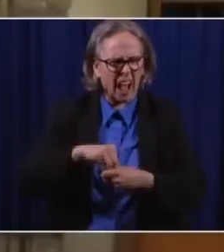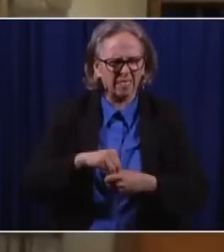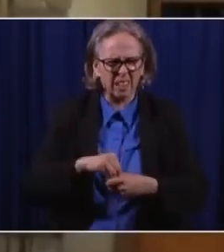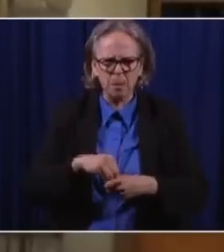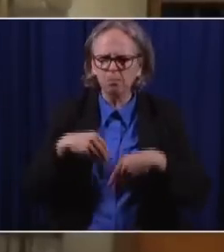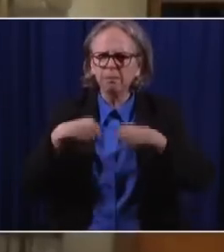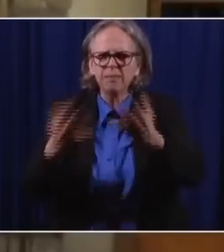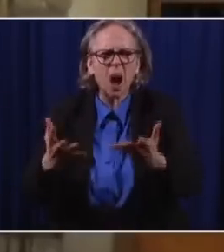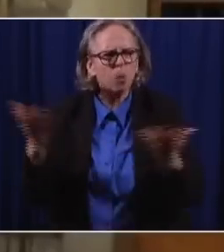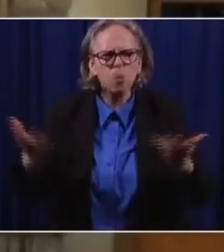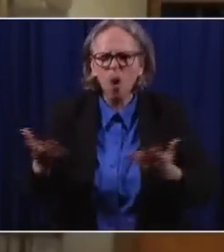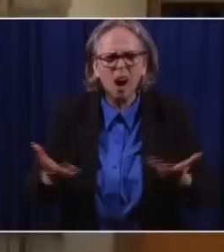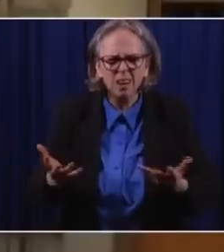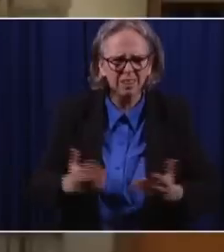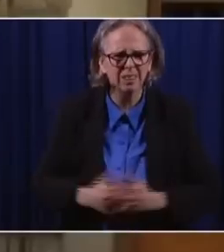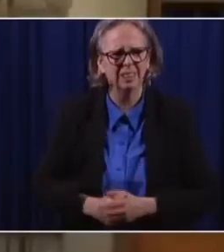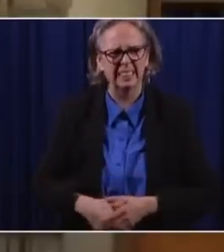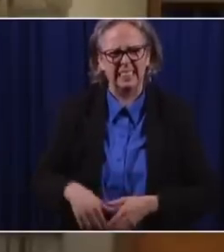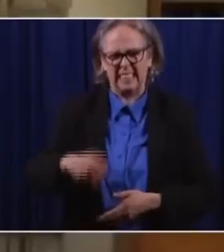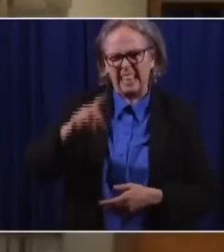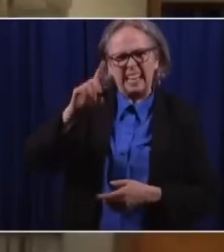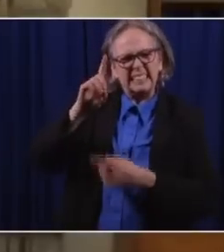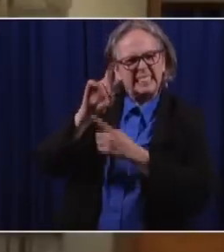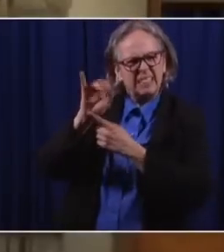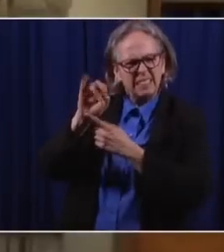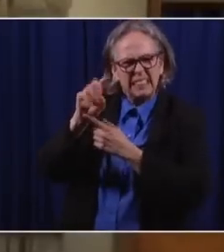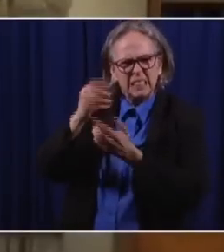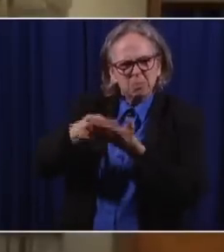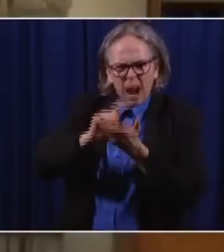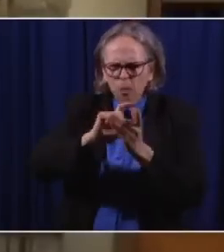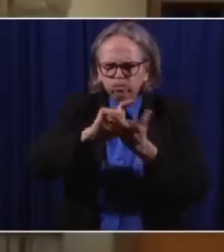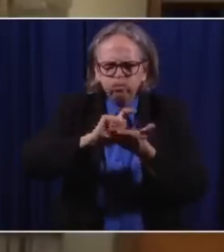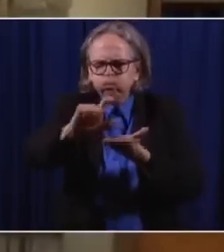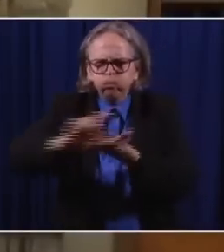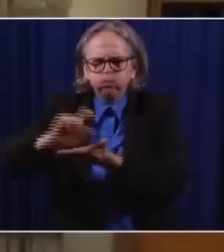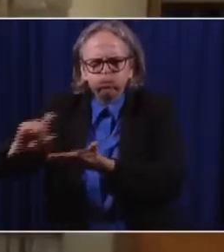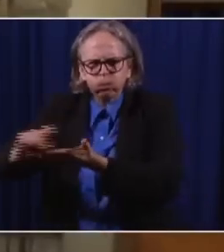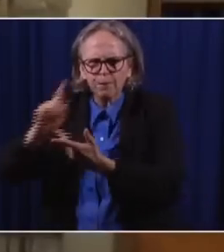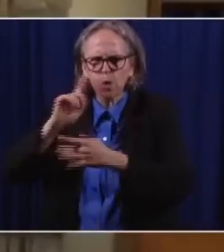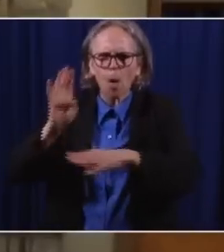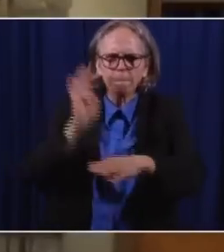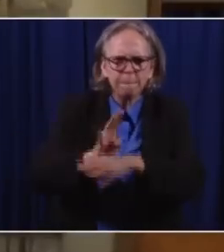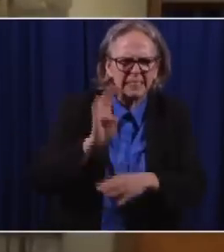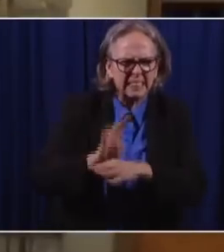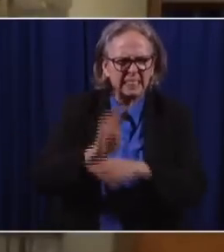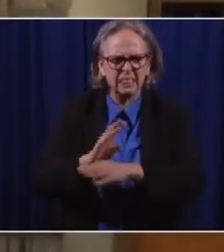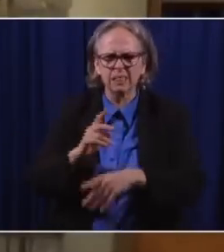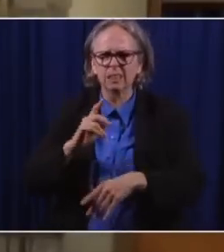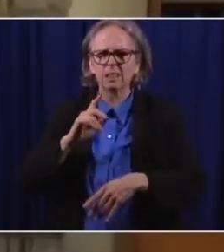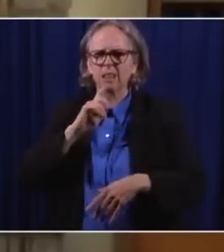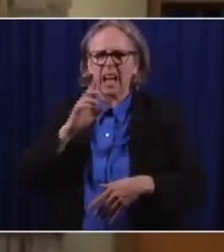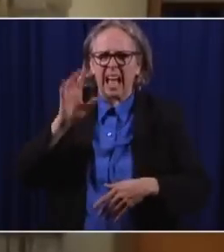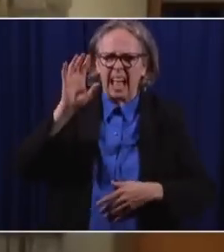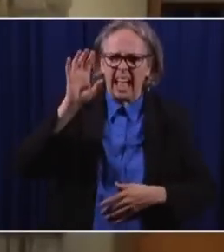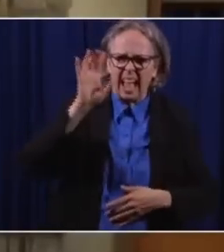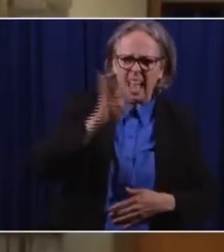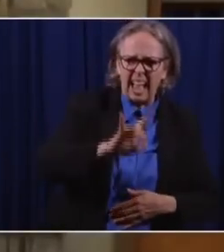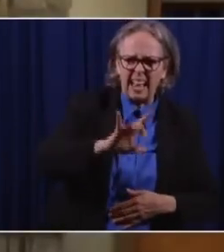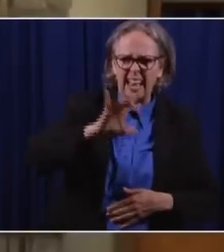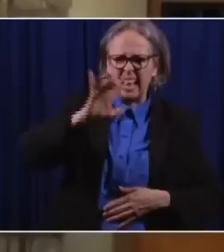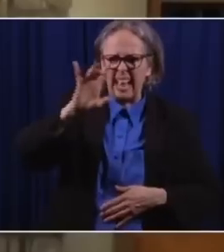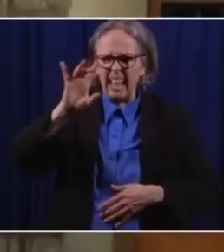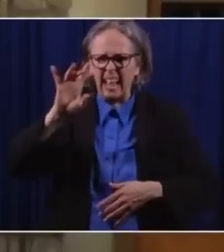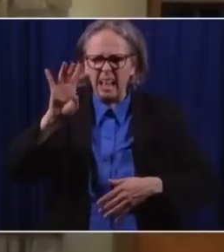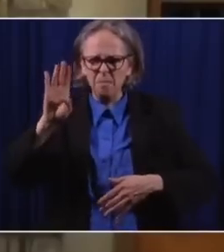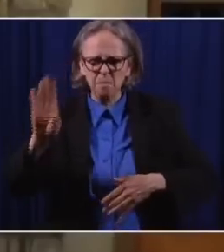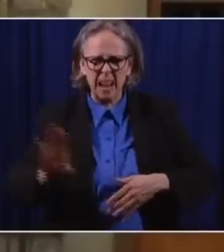dividends back to small businesses this year, a total of $8 billion. Second, changing the BWC safety grant